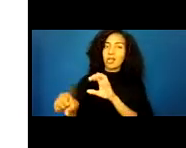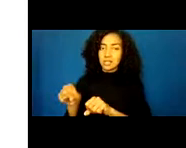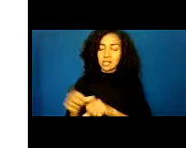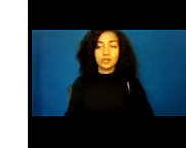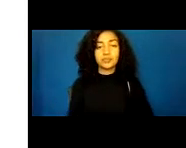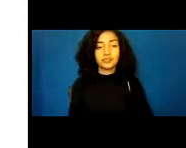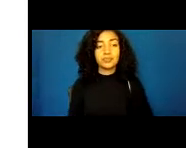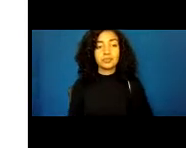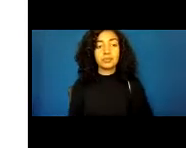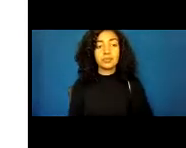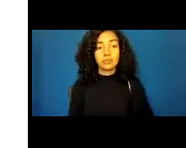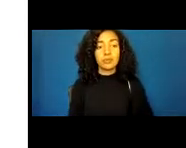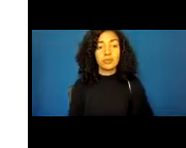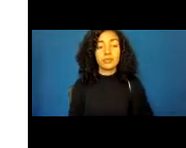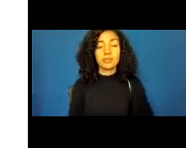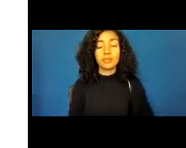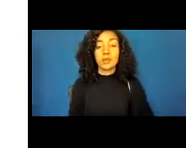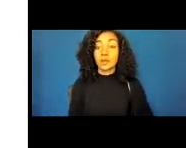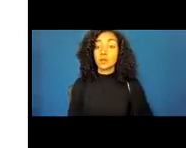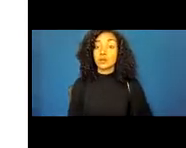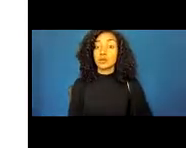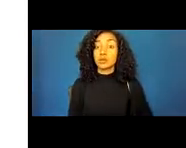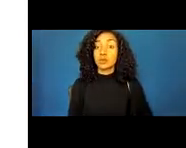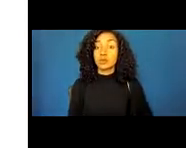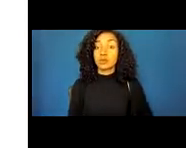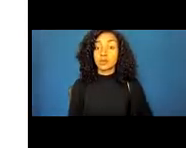And so those were ways that our people